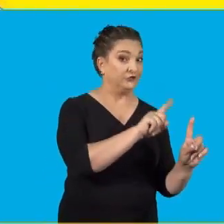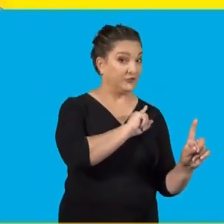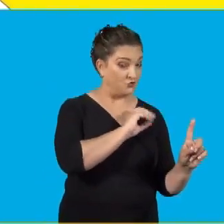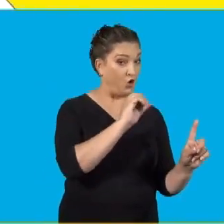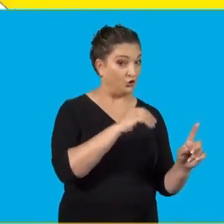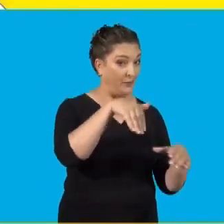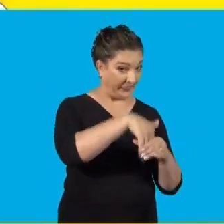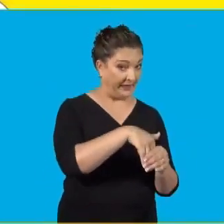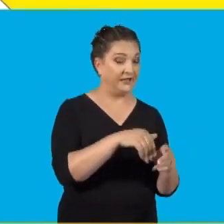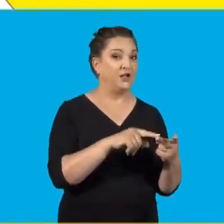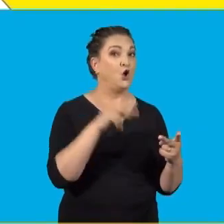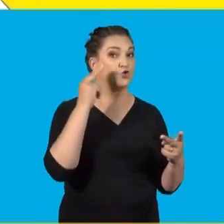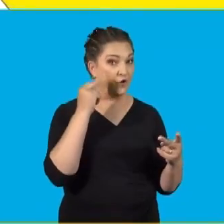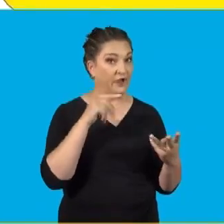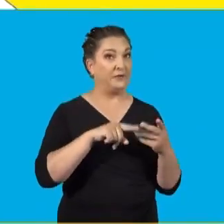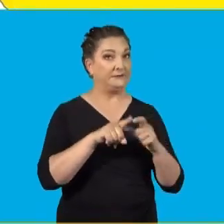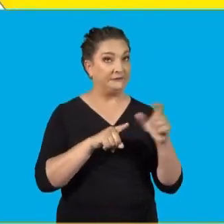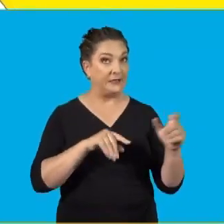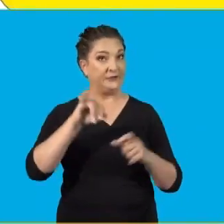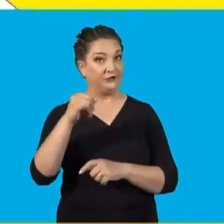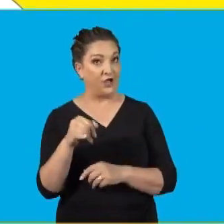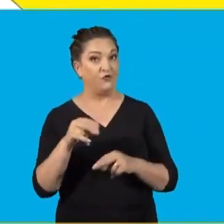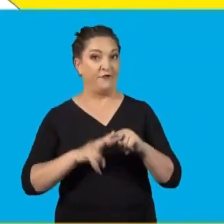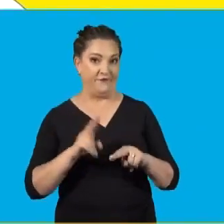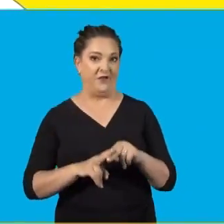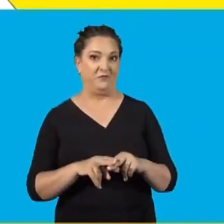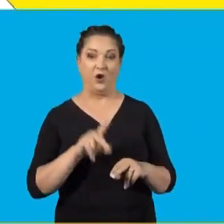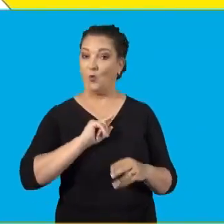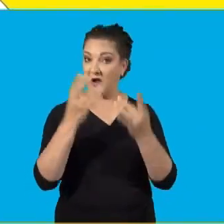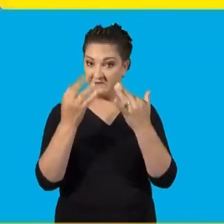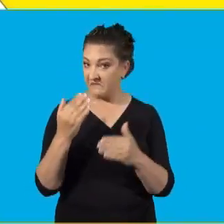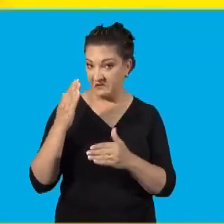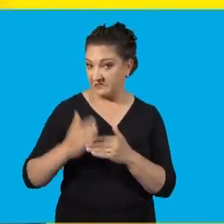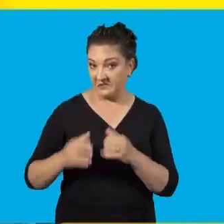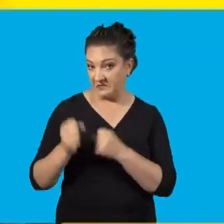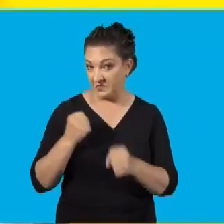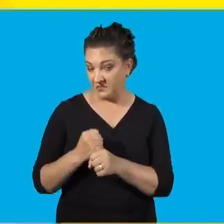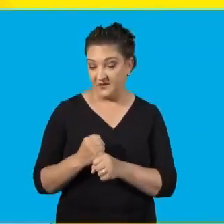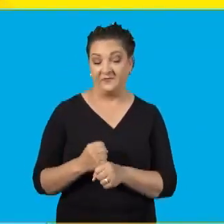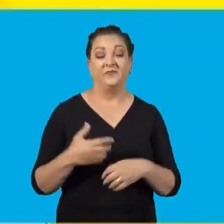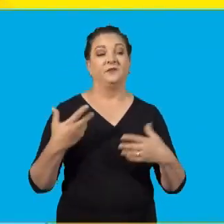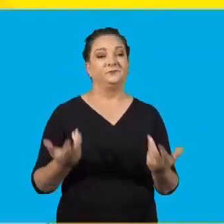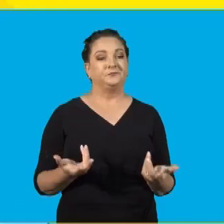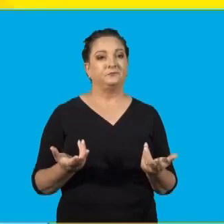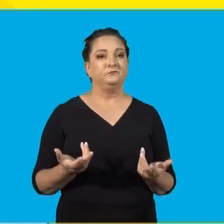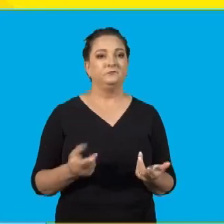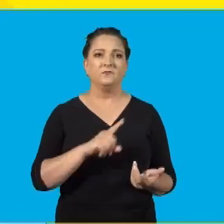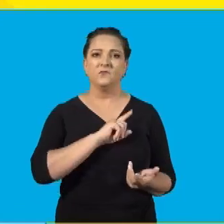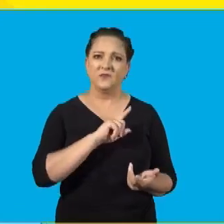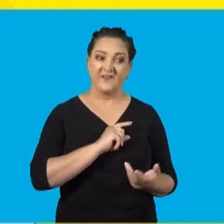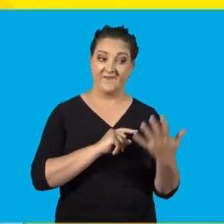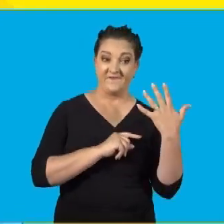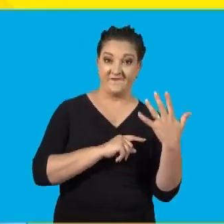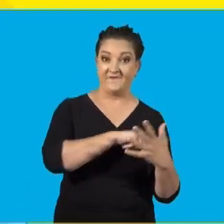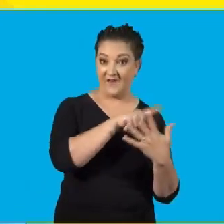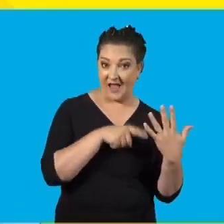October. October, November, December, January, February. Then the financial year ends. So that means we used this